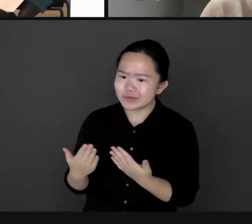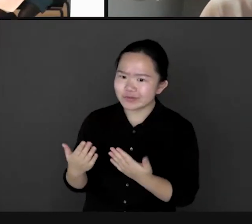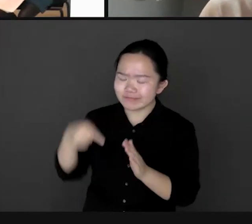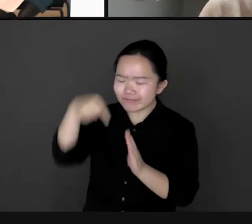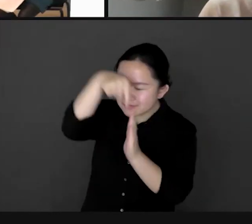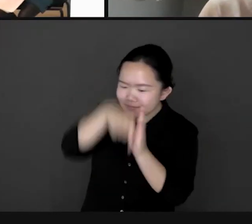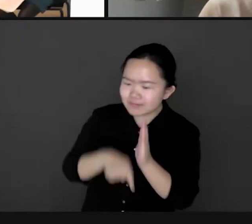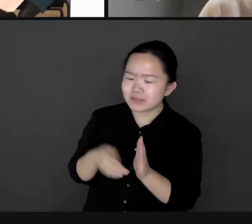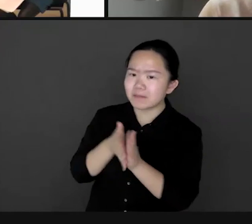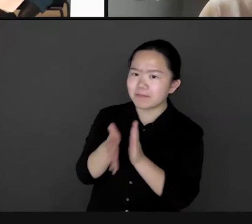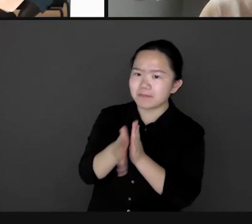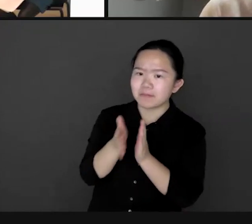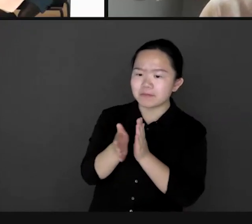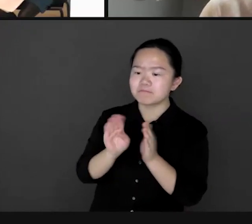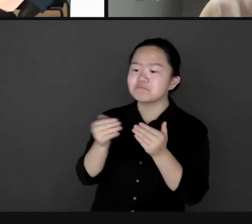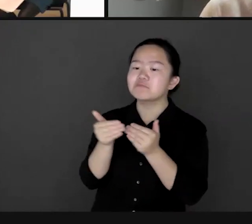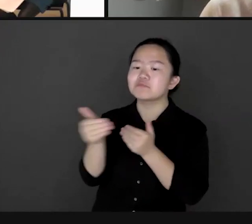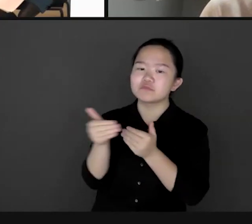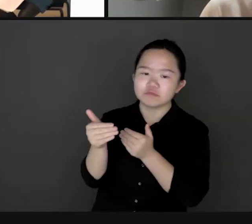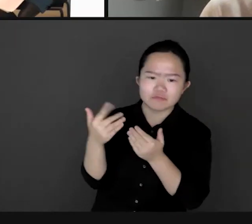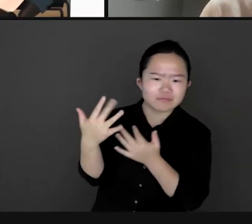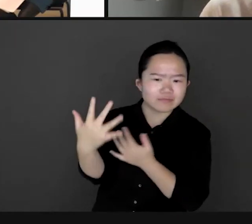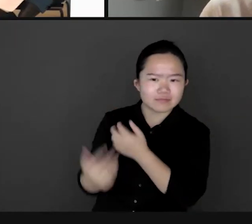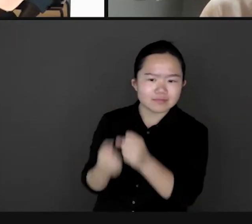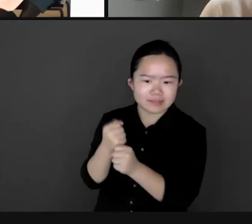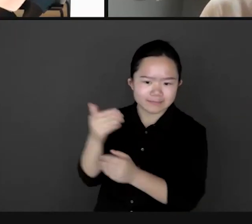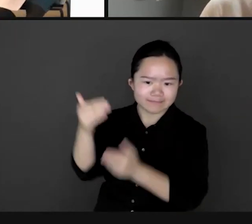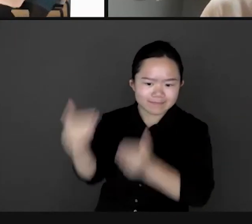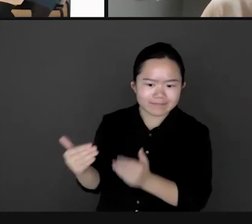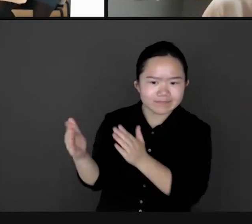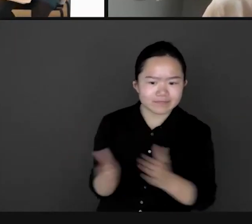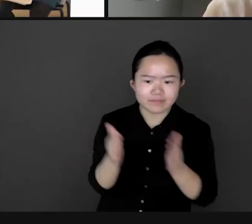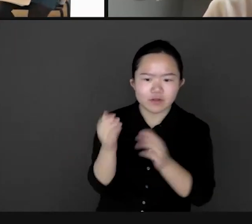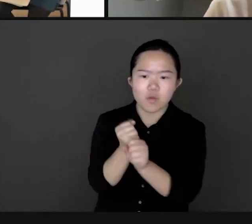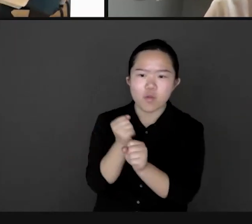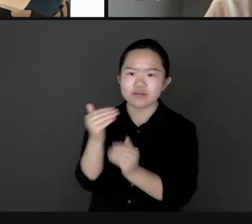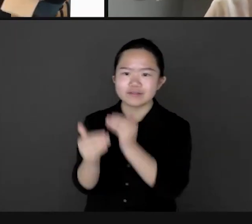period with many exciting times, but still a lot to do. So thank you very much, Catherine. Thank you.